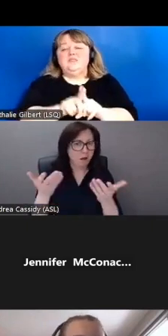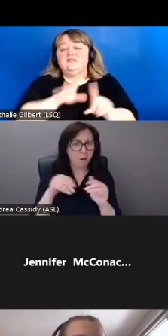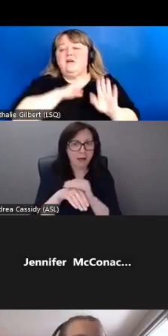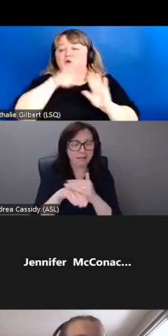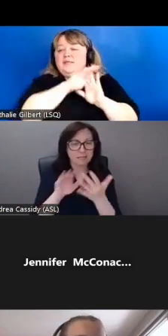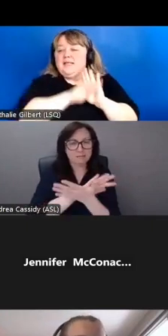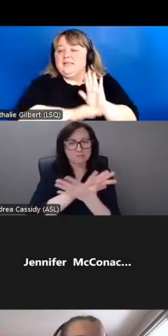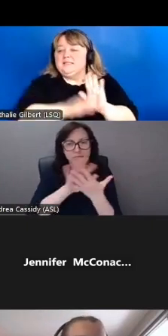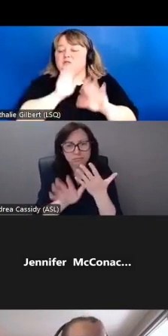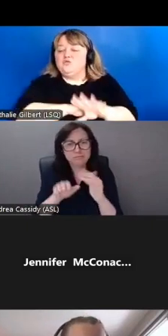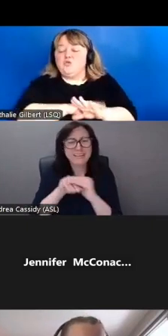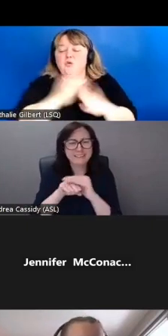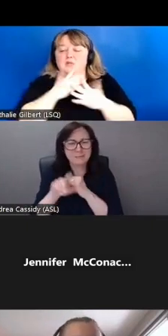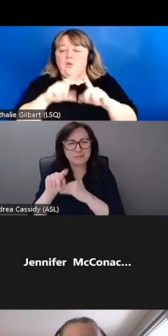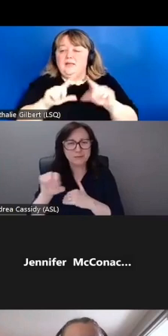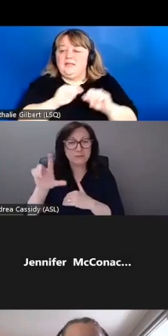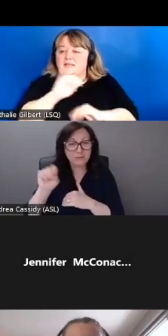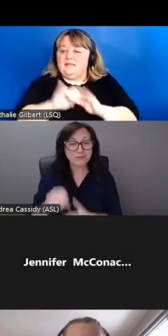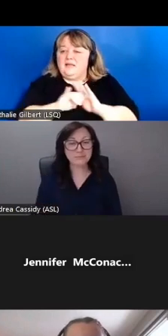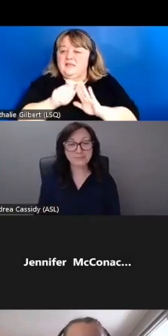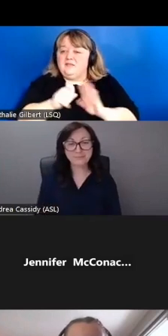accessibility tools that I've mentioned today.